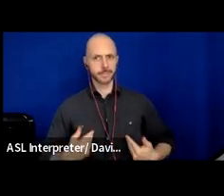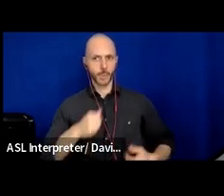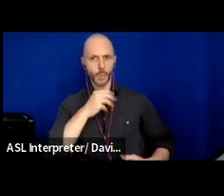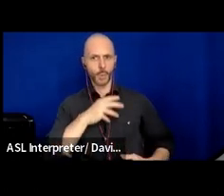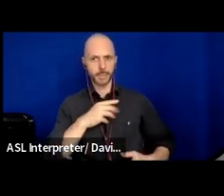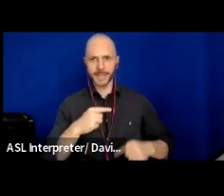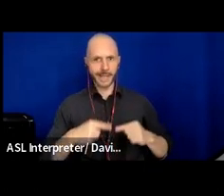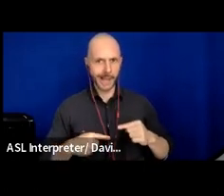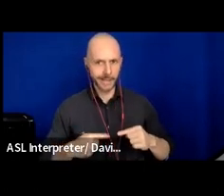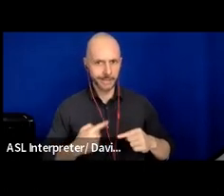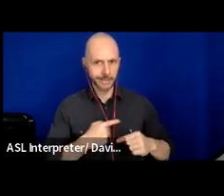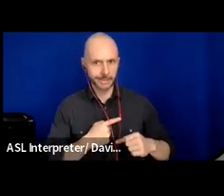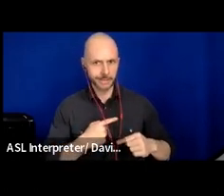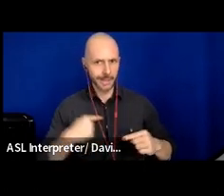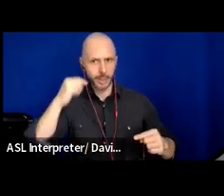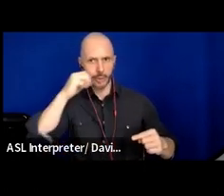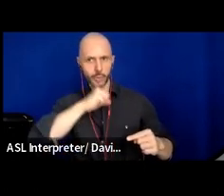folks, right?